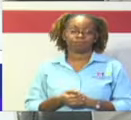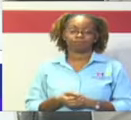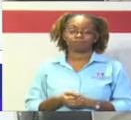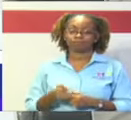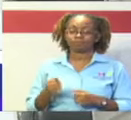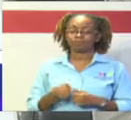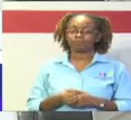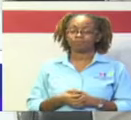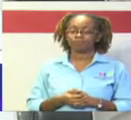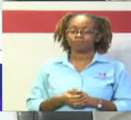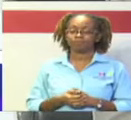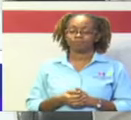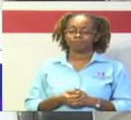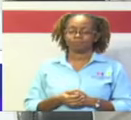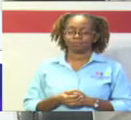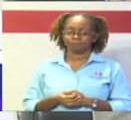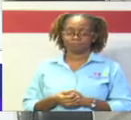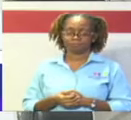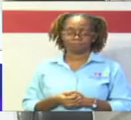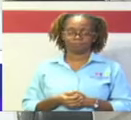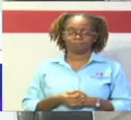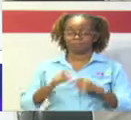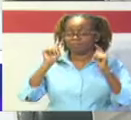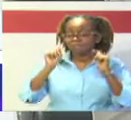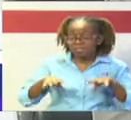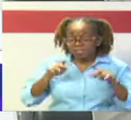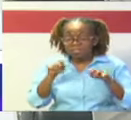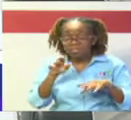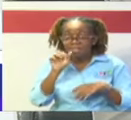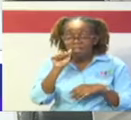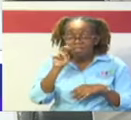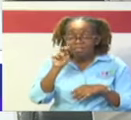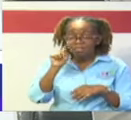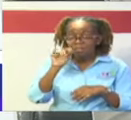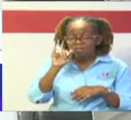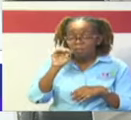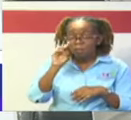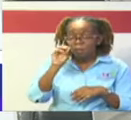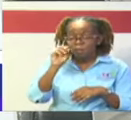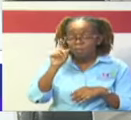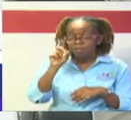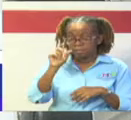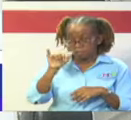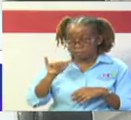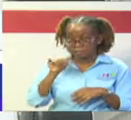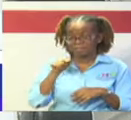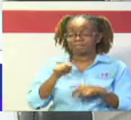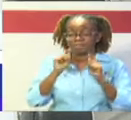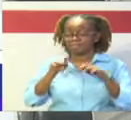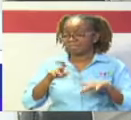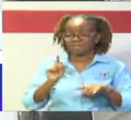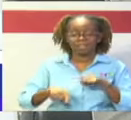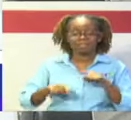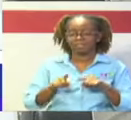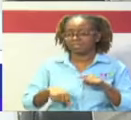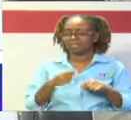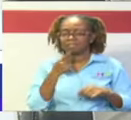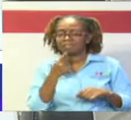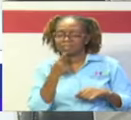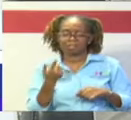be. We would, of course, advise that all the other precautions be taken. And at this point, where booster shots are not yet part